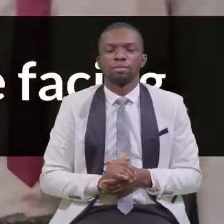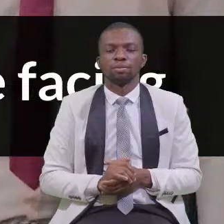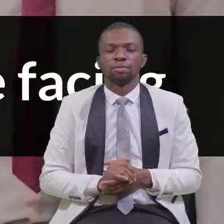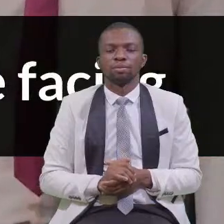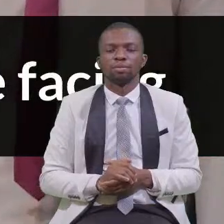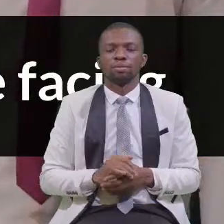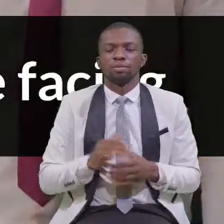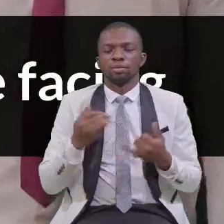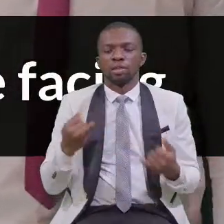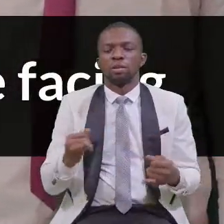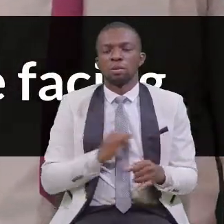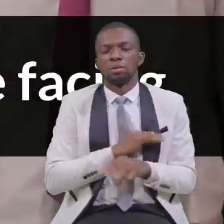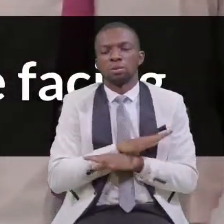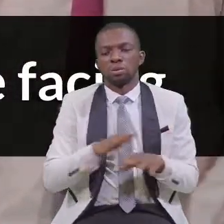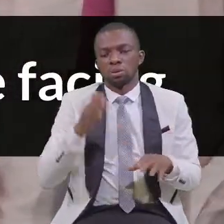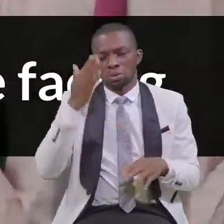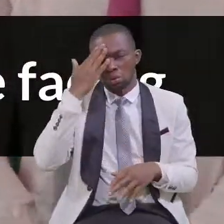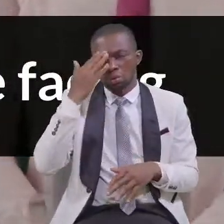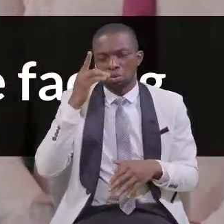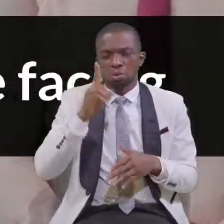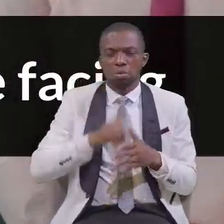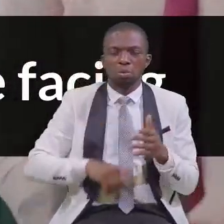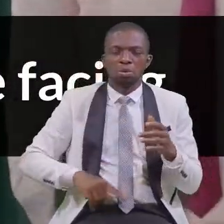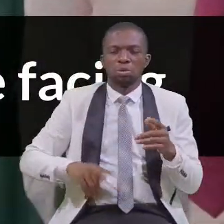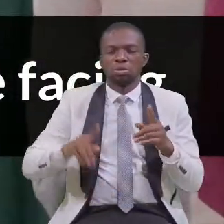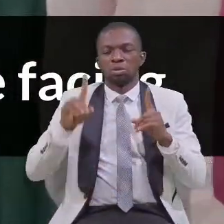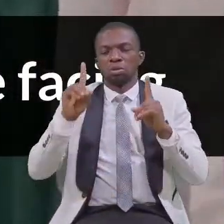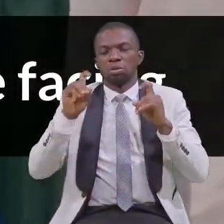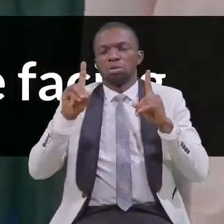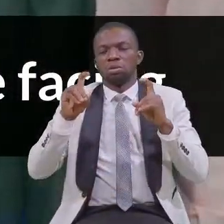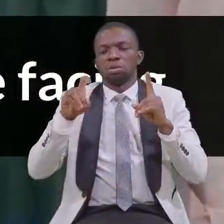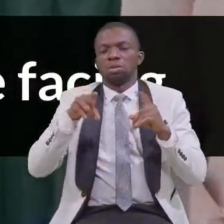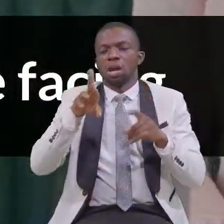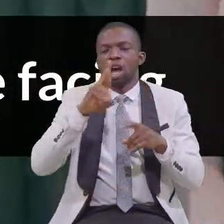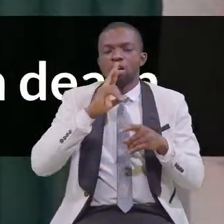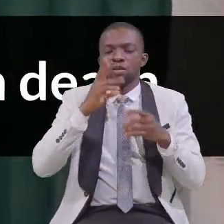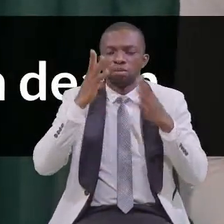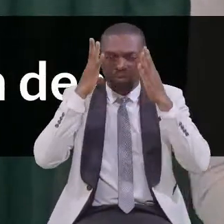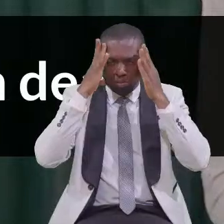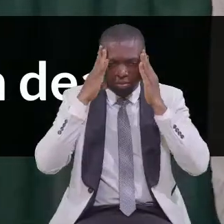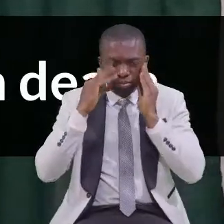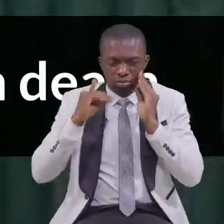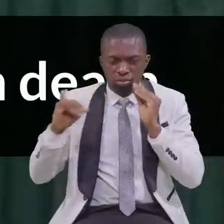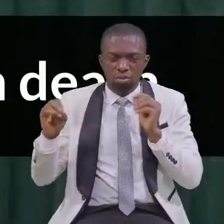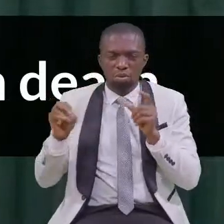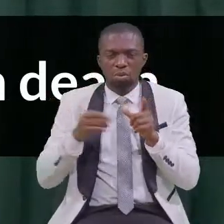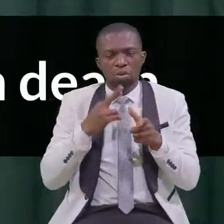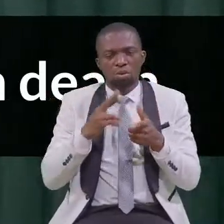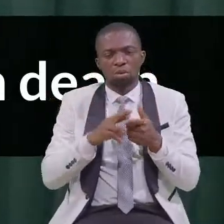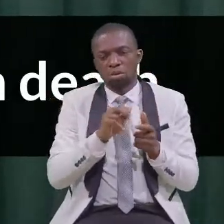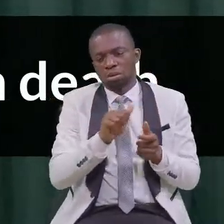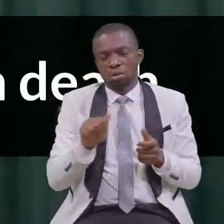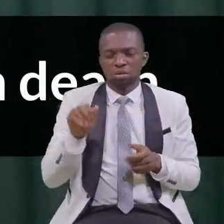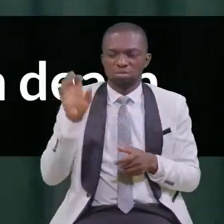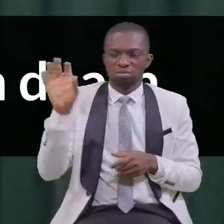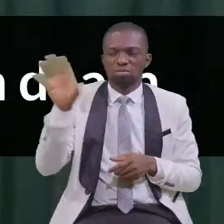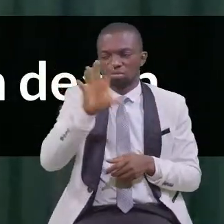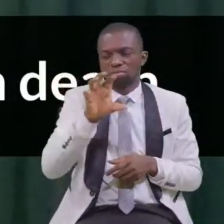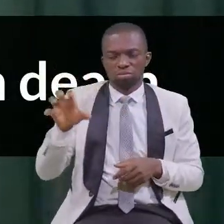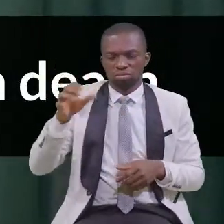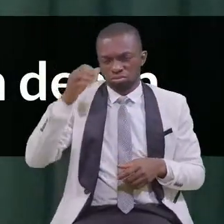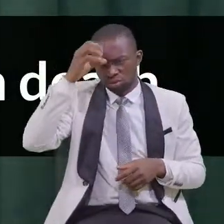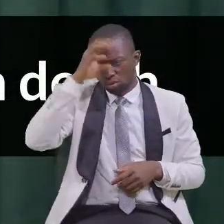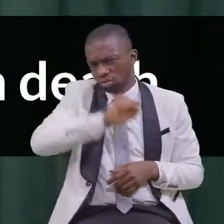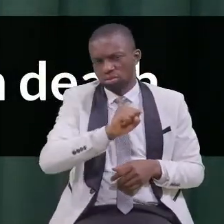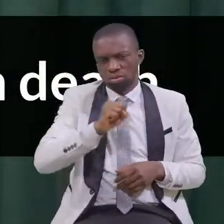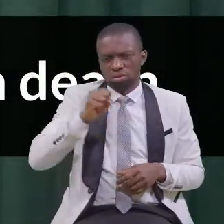I don't know what trials you were facing. A wayward child, a loved one lost